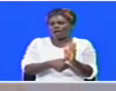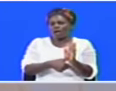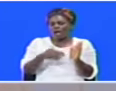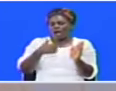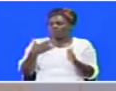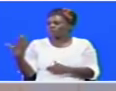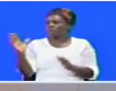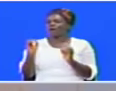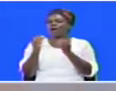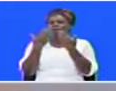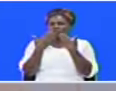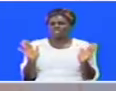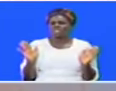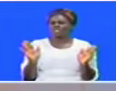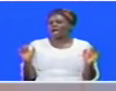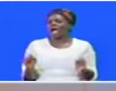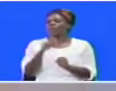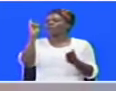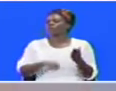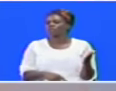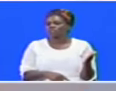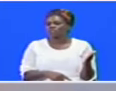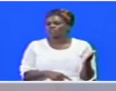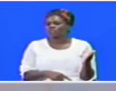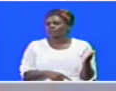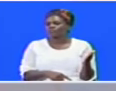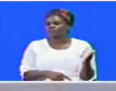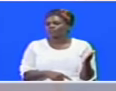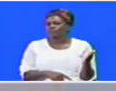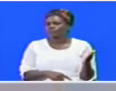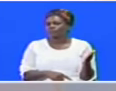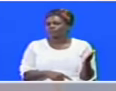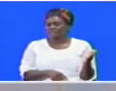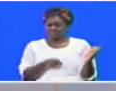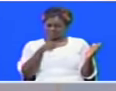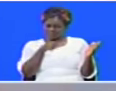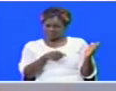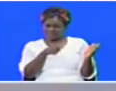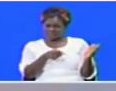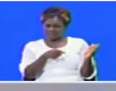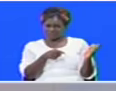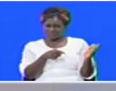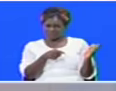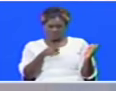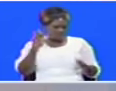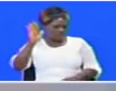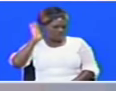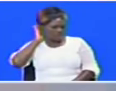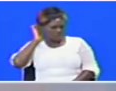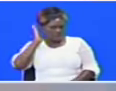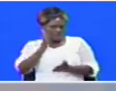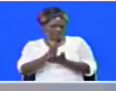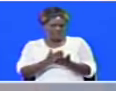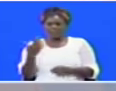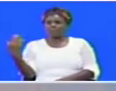they have finished the ballot papers, what happens? So this is and we are even being informed that even some